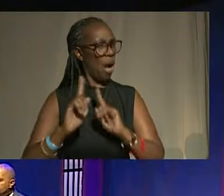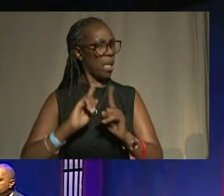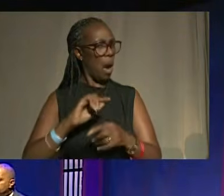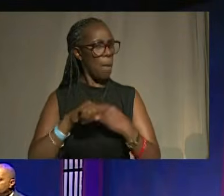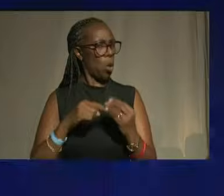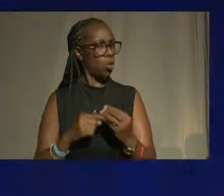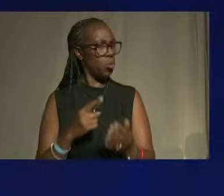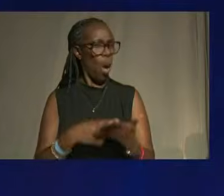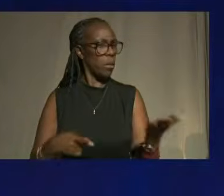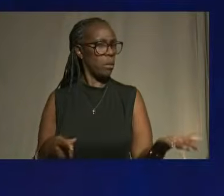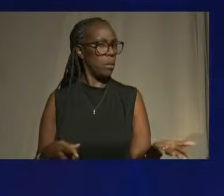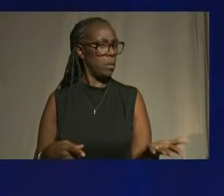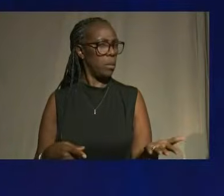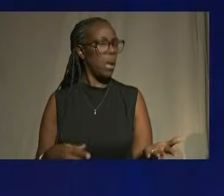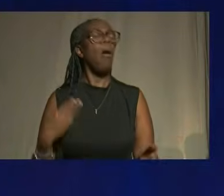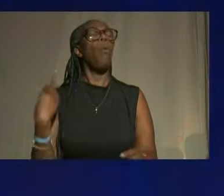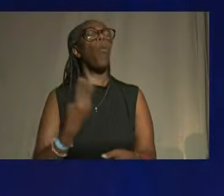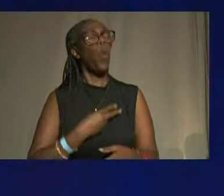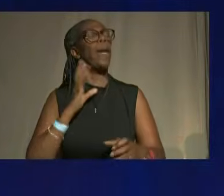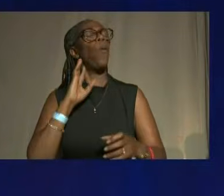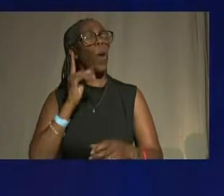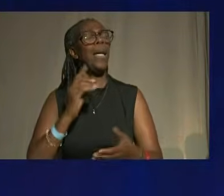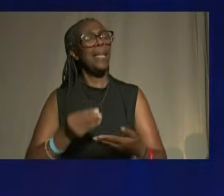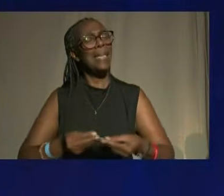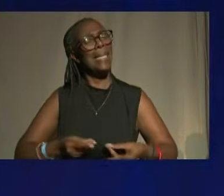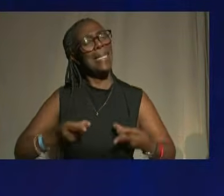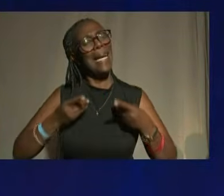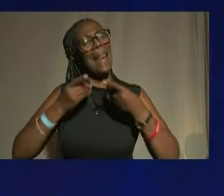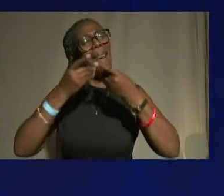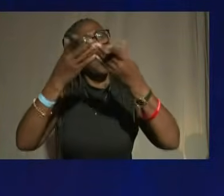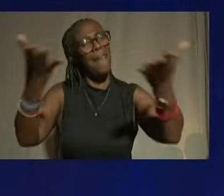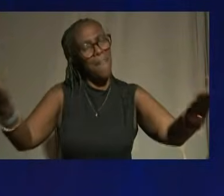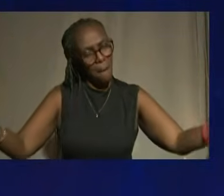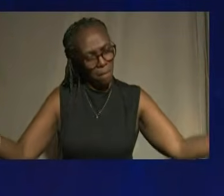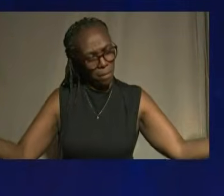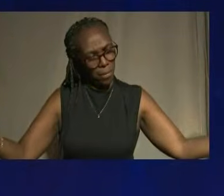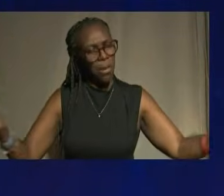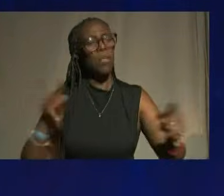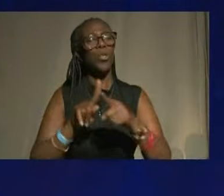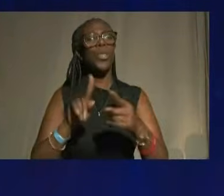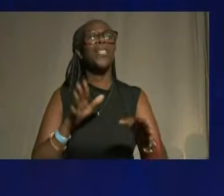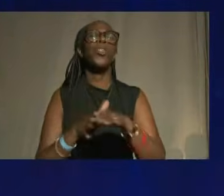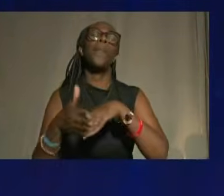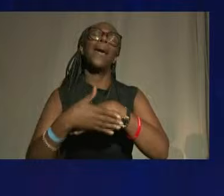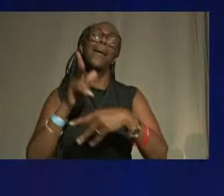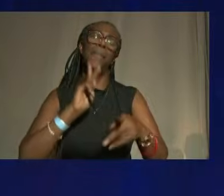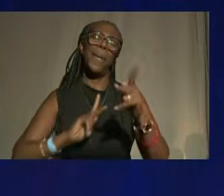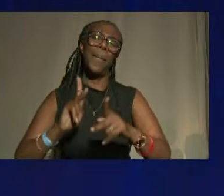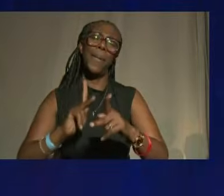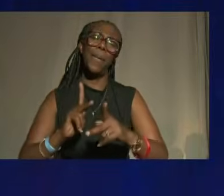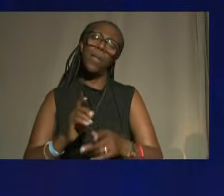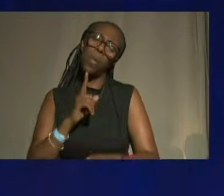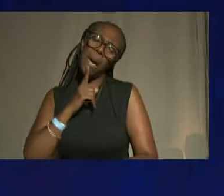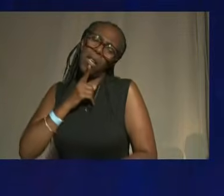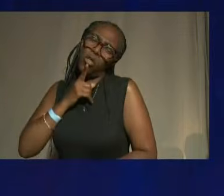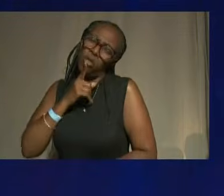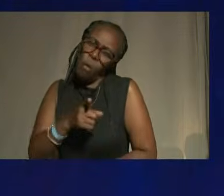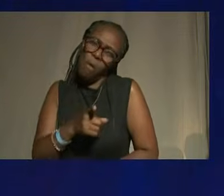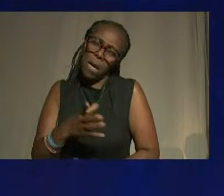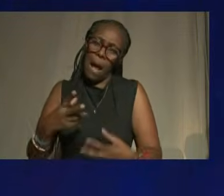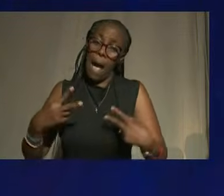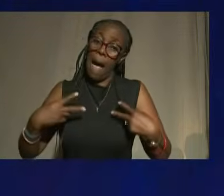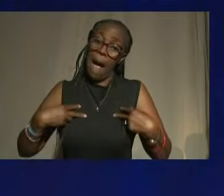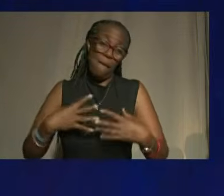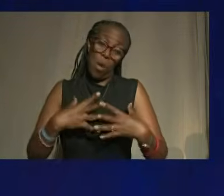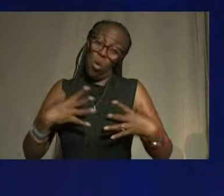Jamaican people. We have a history of protecting our most vulnerable and ensuring that they have more money to spend so that they can protect